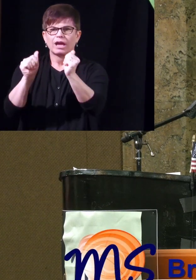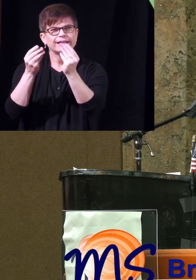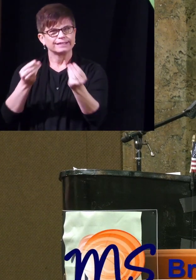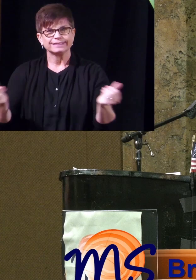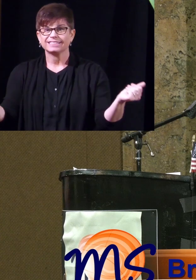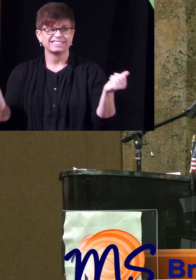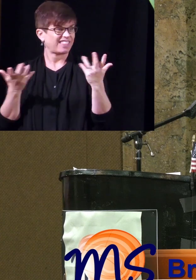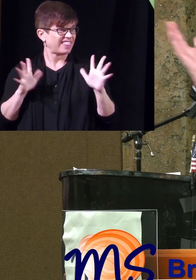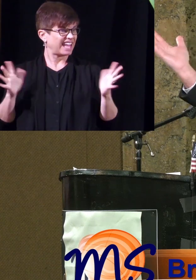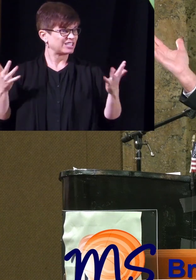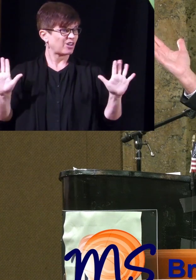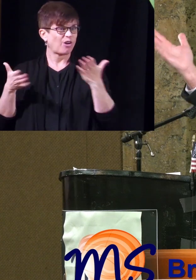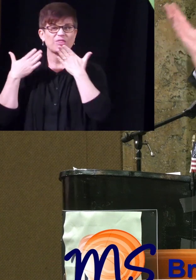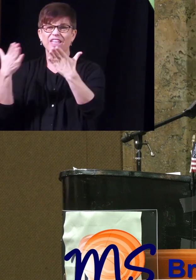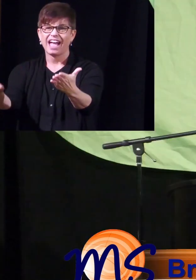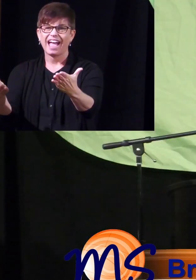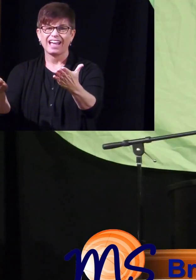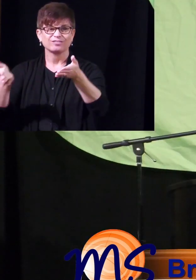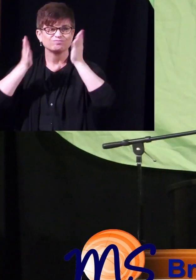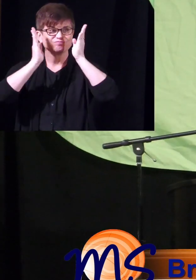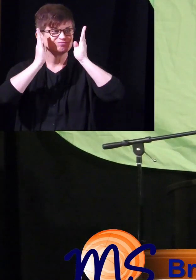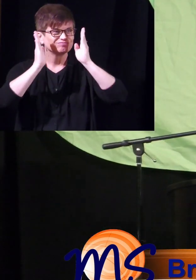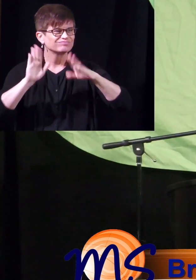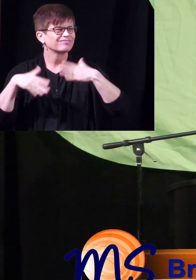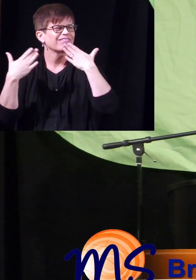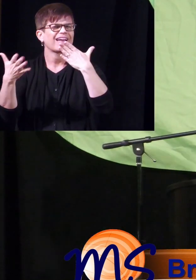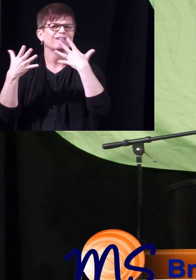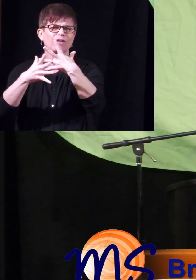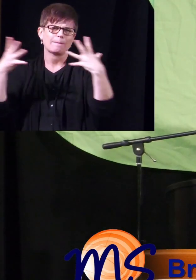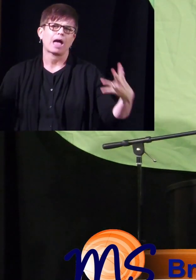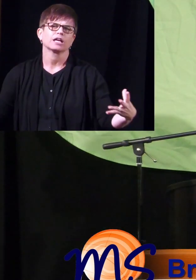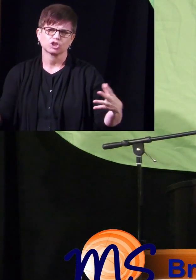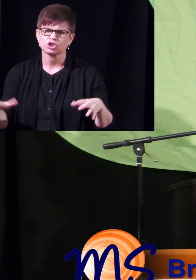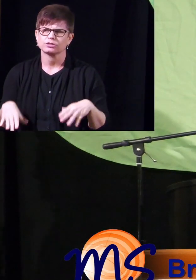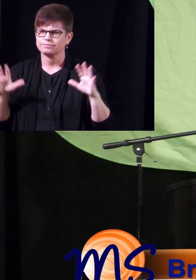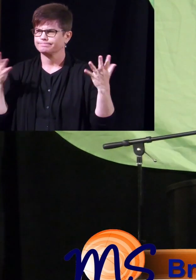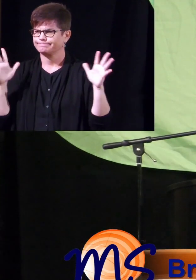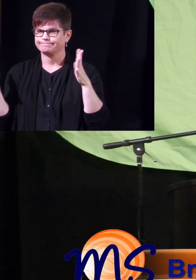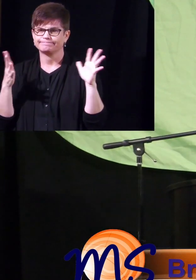have to say. So thank you for listening. And thank you very much.